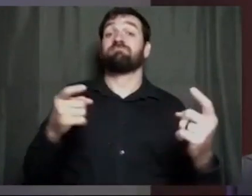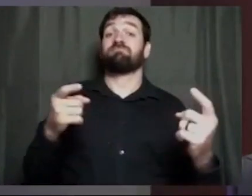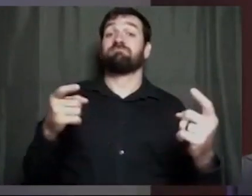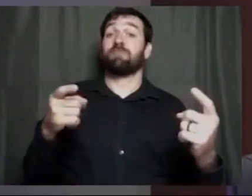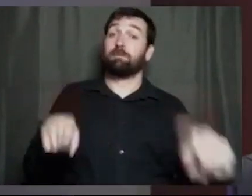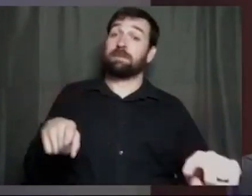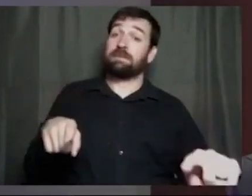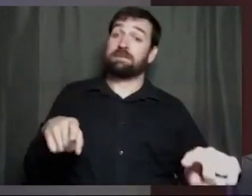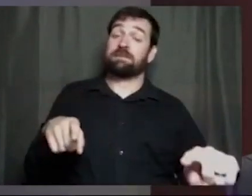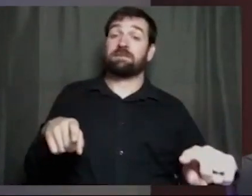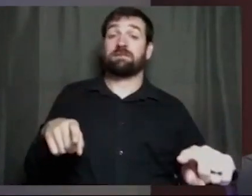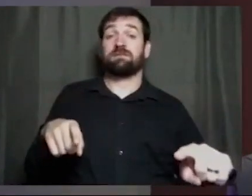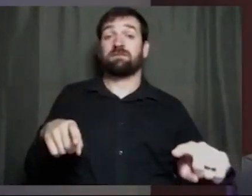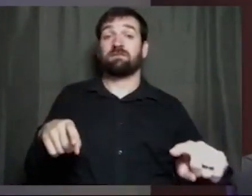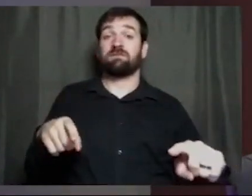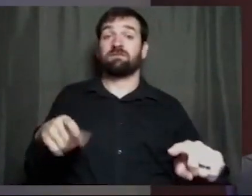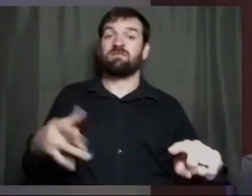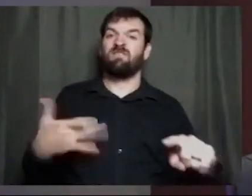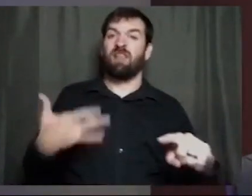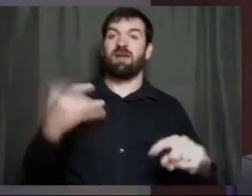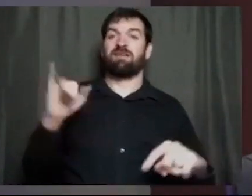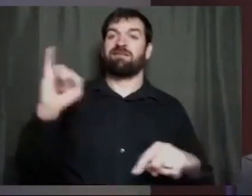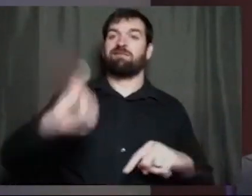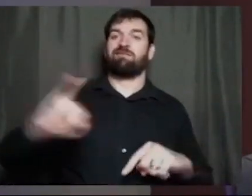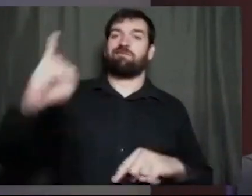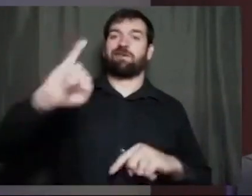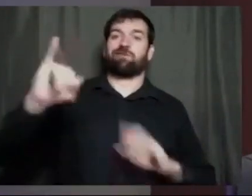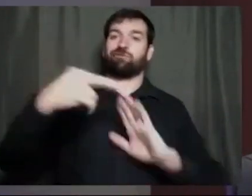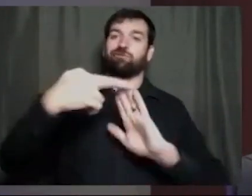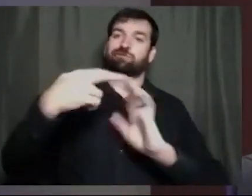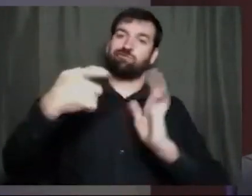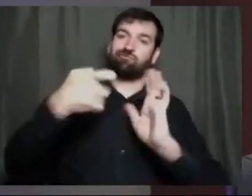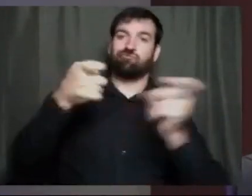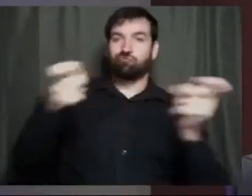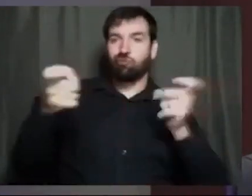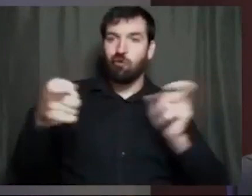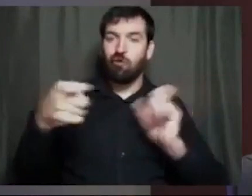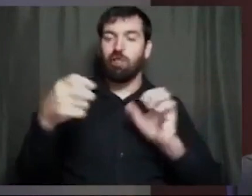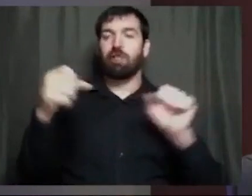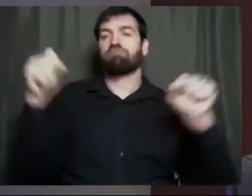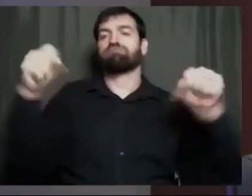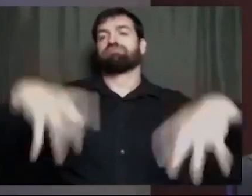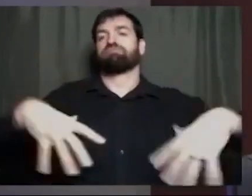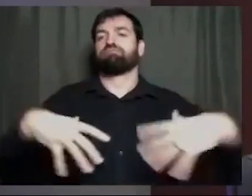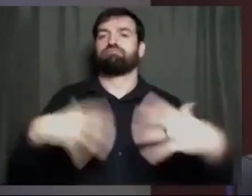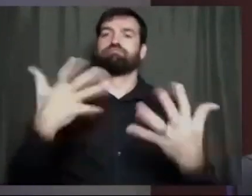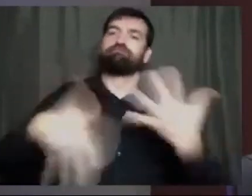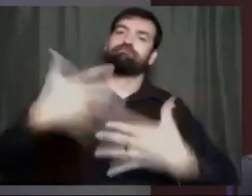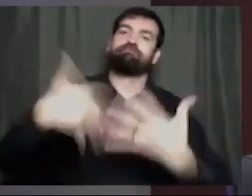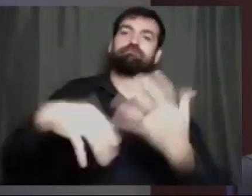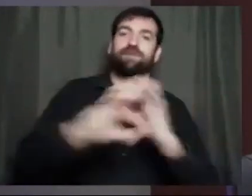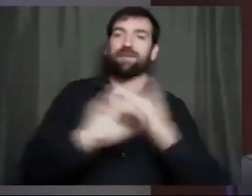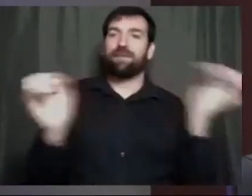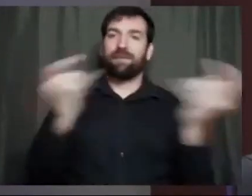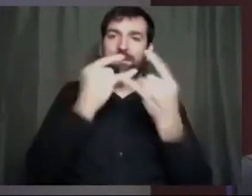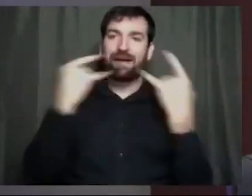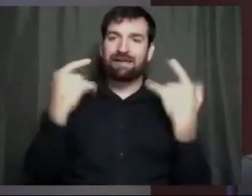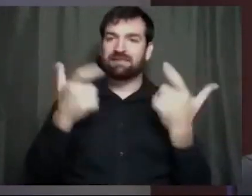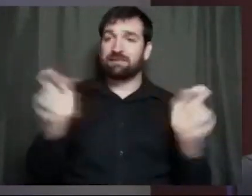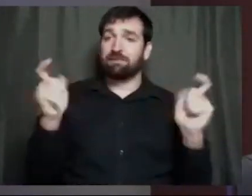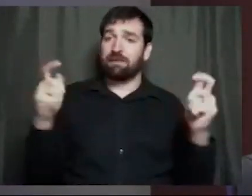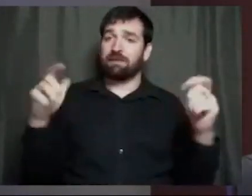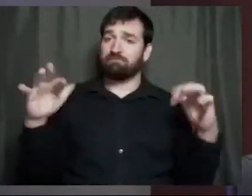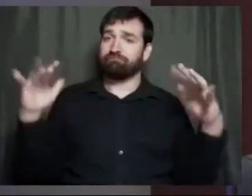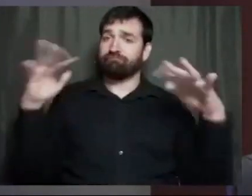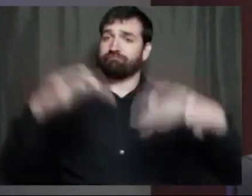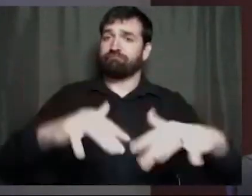those infection control principles go. We started to hang around each other more without masks in large group gatherings and doing things like that.